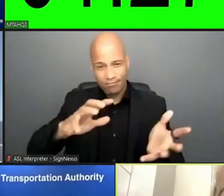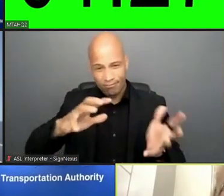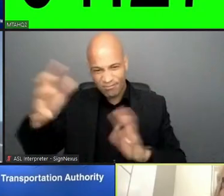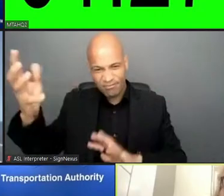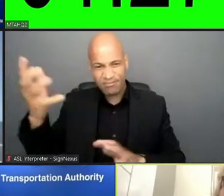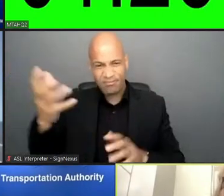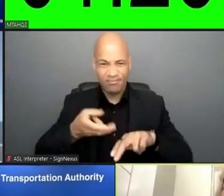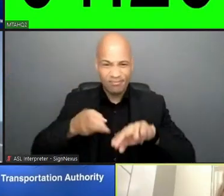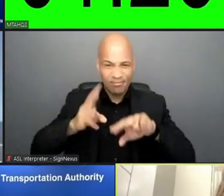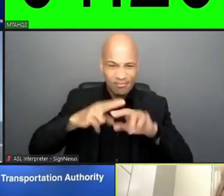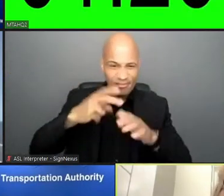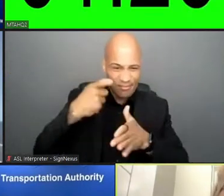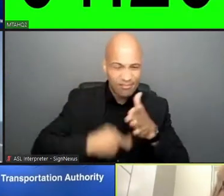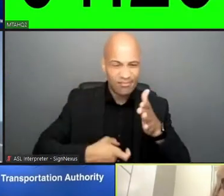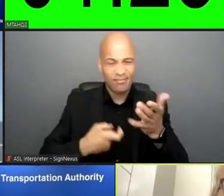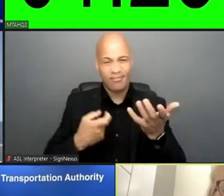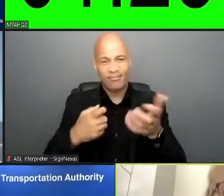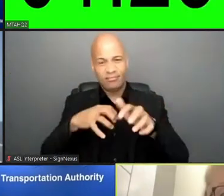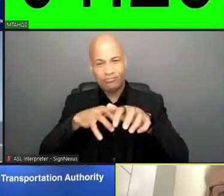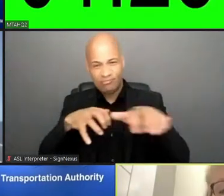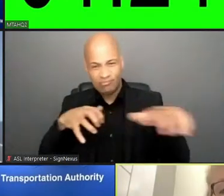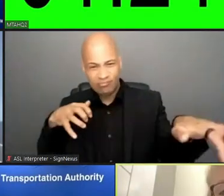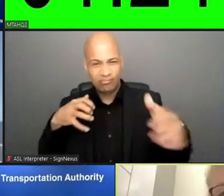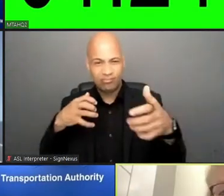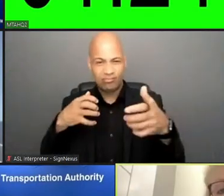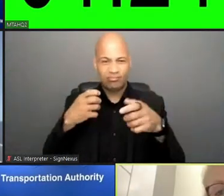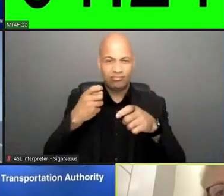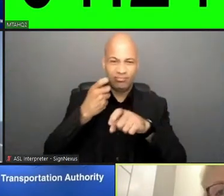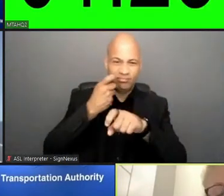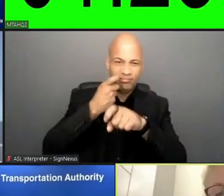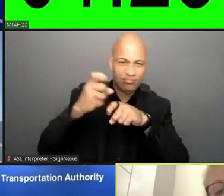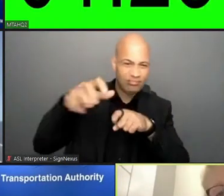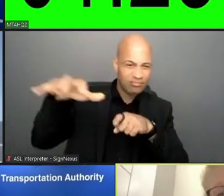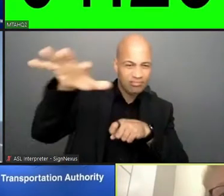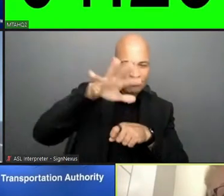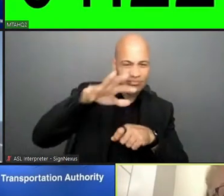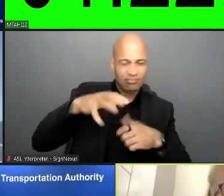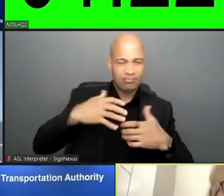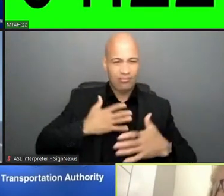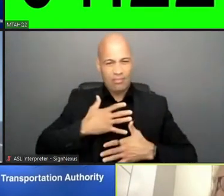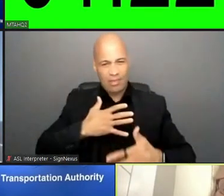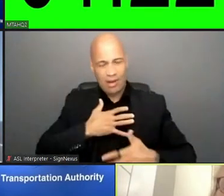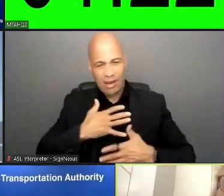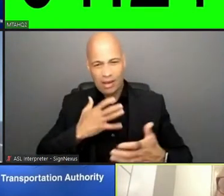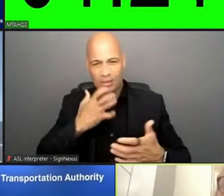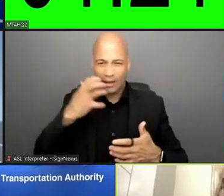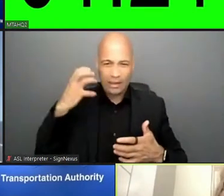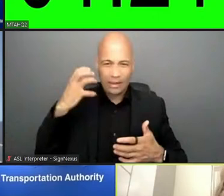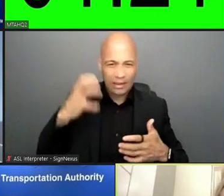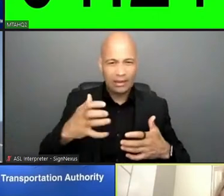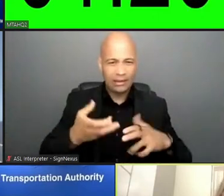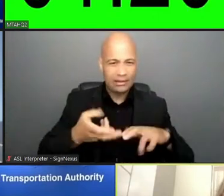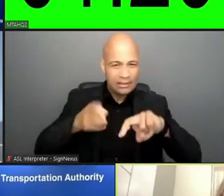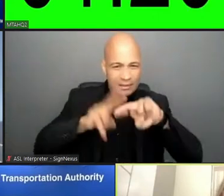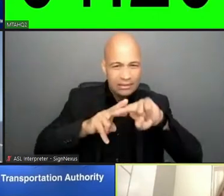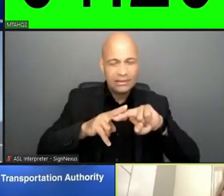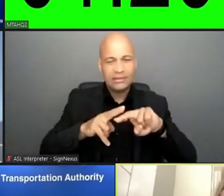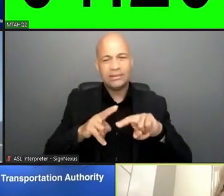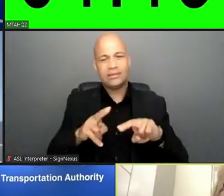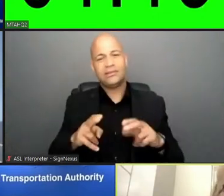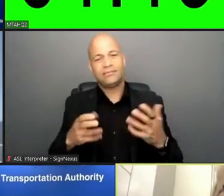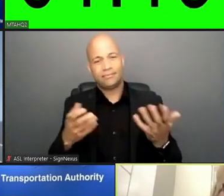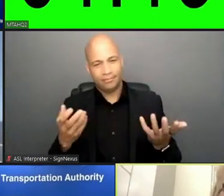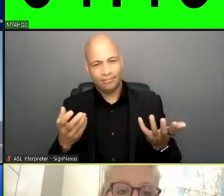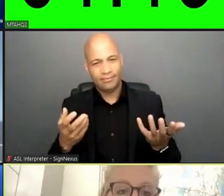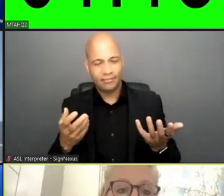Transit delays even greater pollution and Asthma rates as extreme weather and heat intensifies and even less repairs and upgrades that